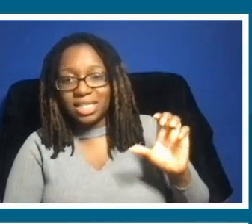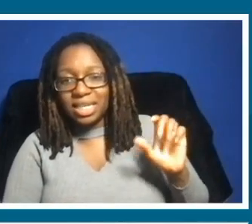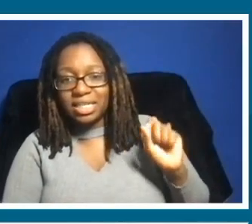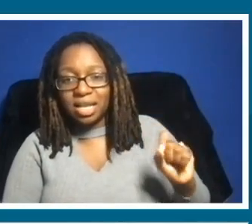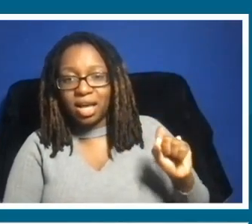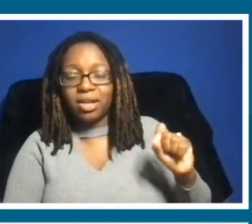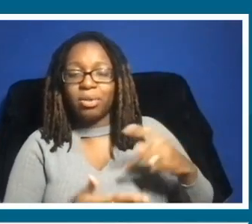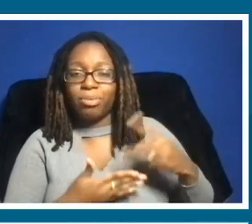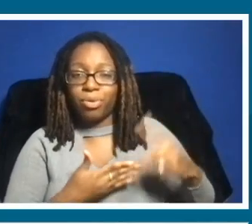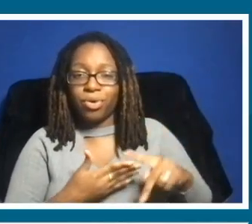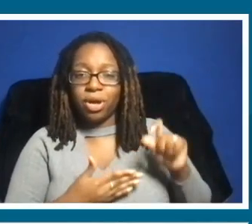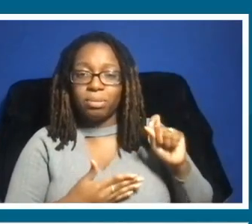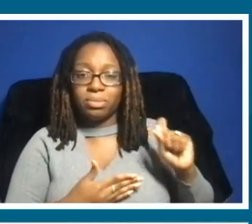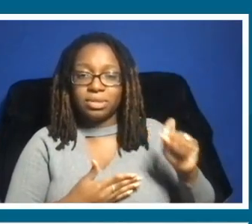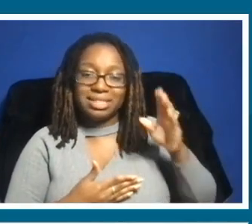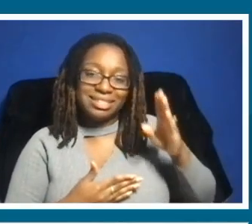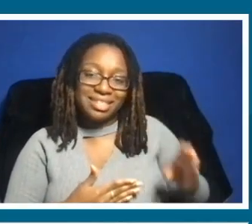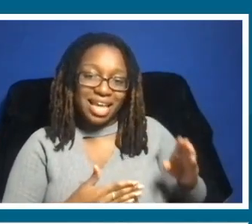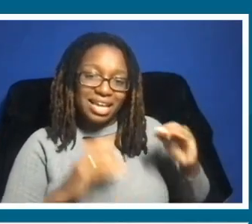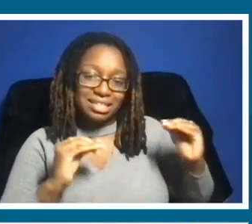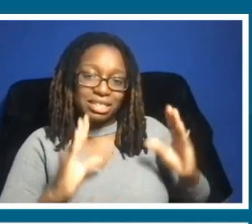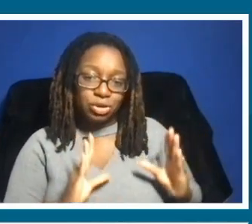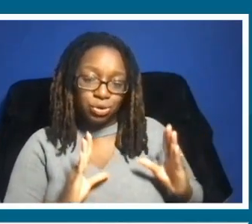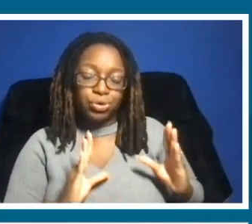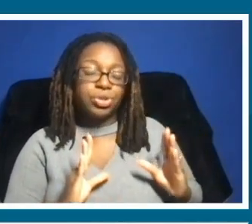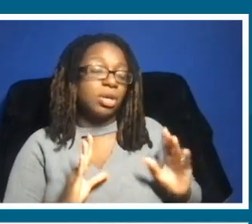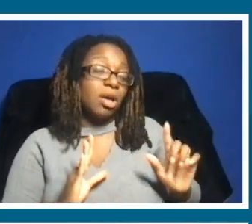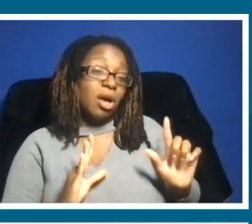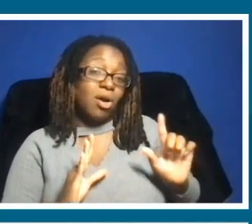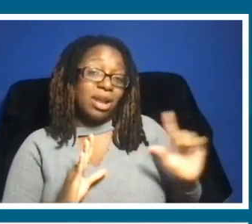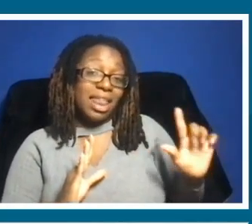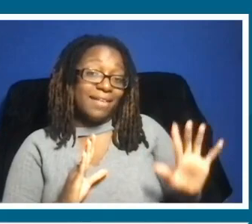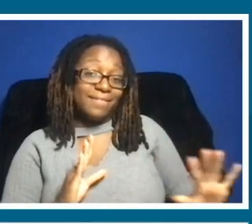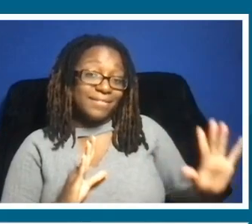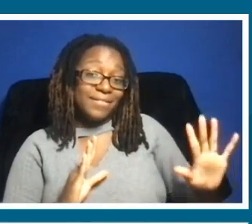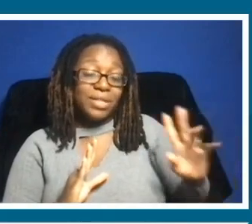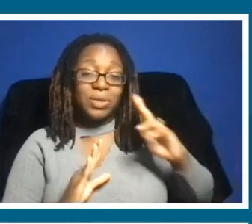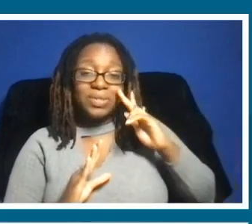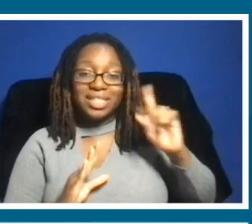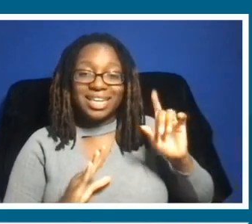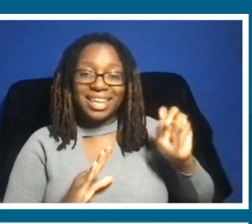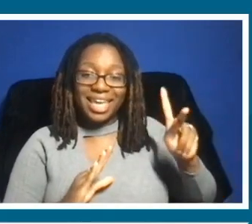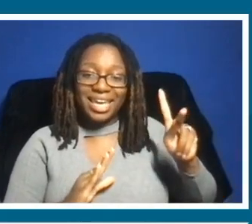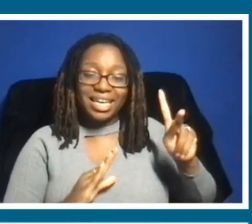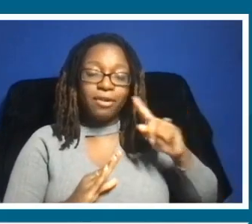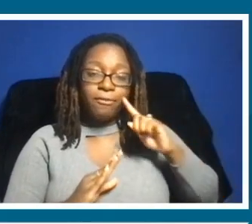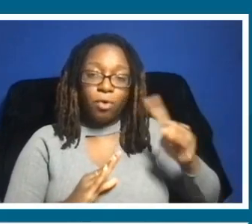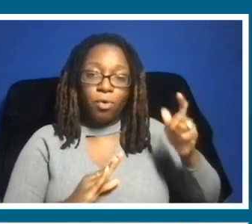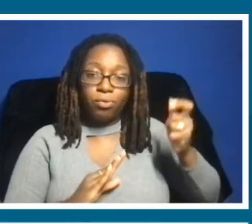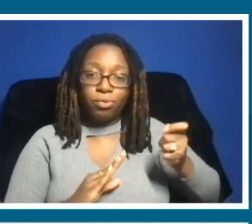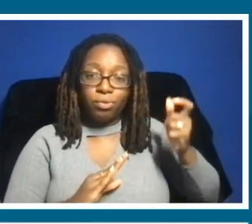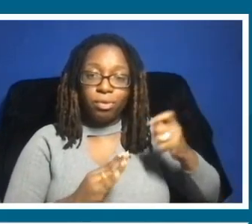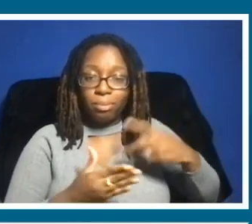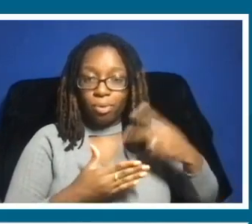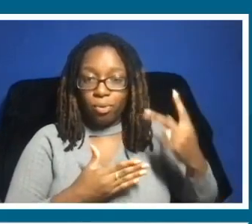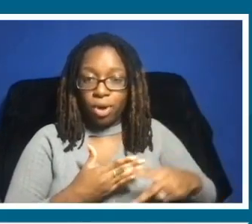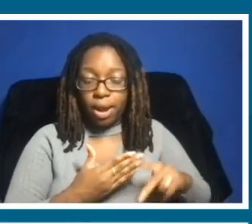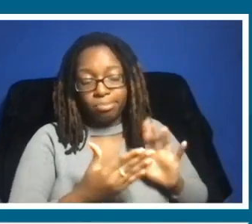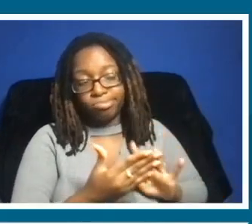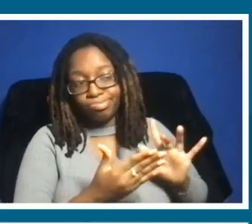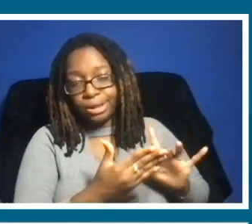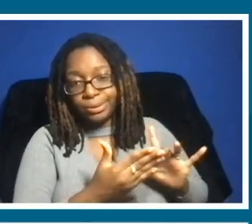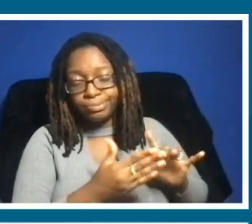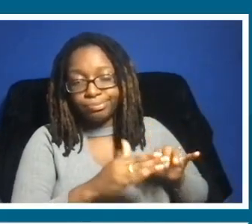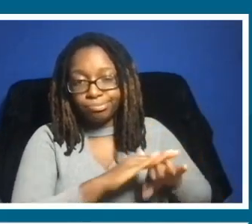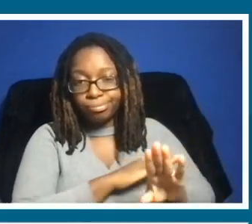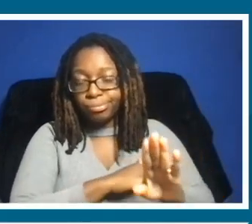loc.gov/program/teachers, on the left-hand side of that page, there's a link to the Teaching with Primary Sources grant program, where you can learn about